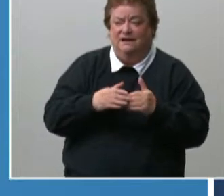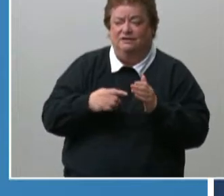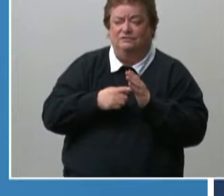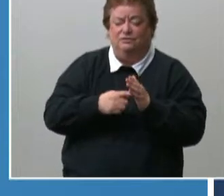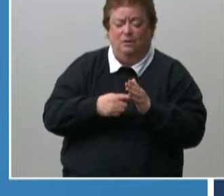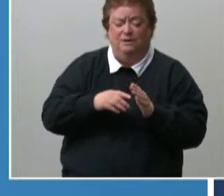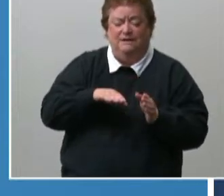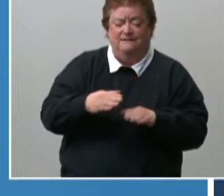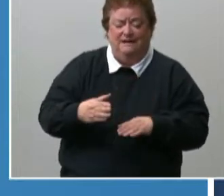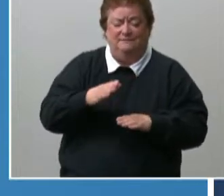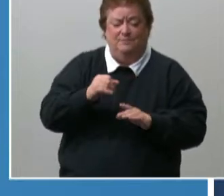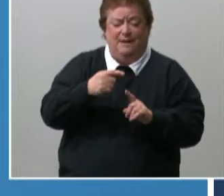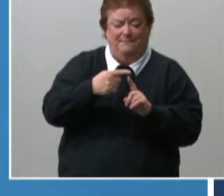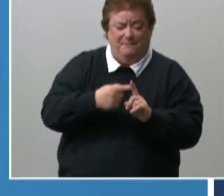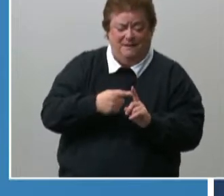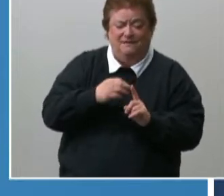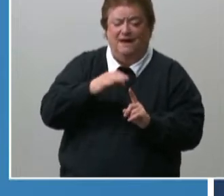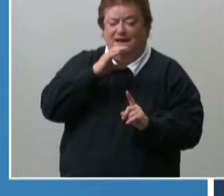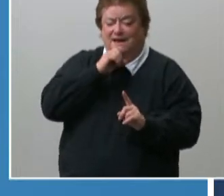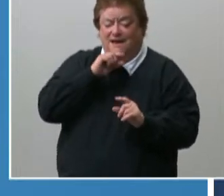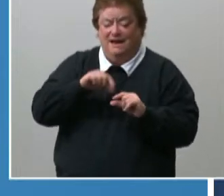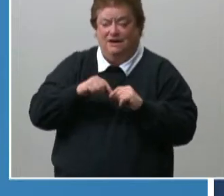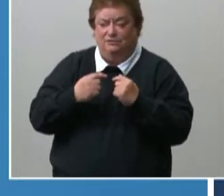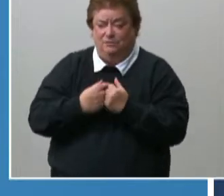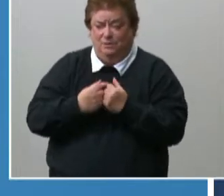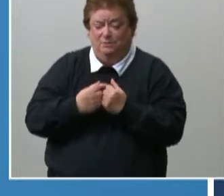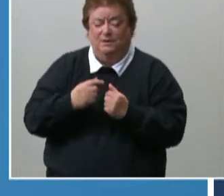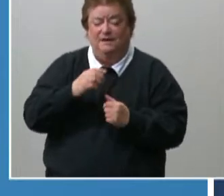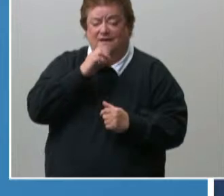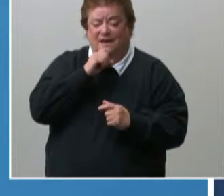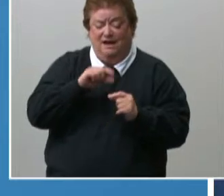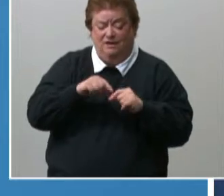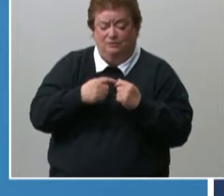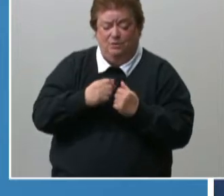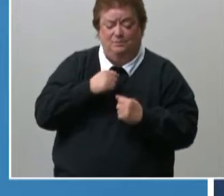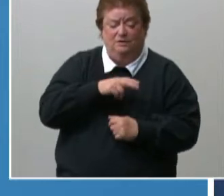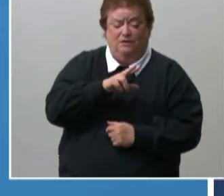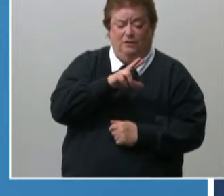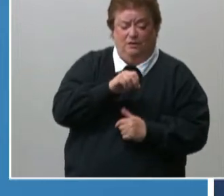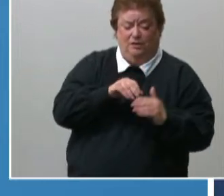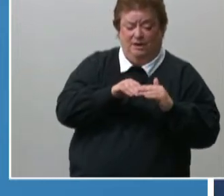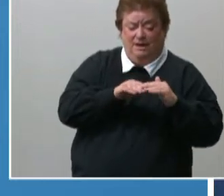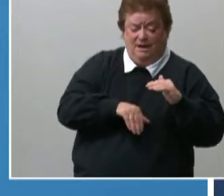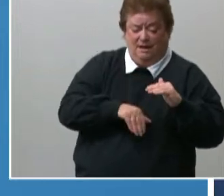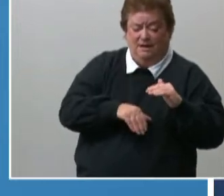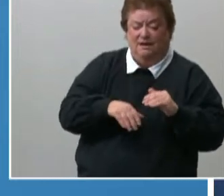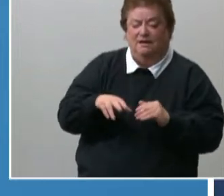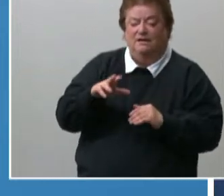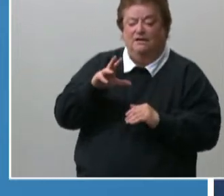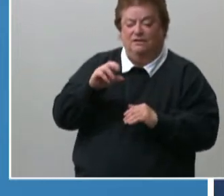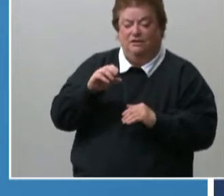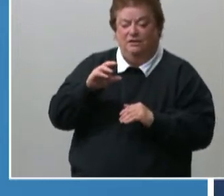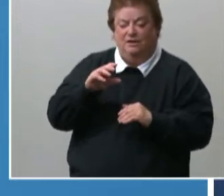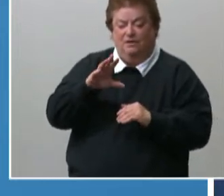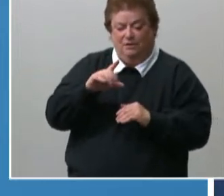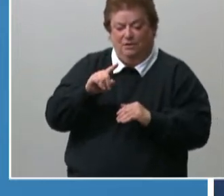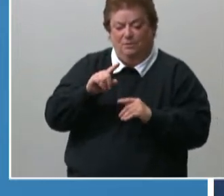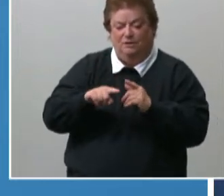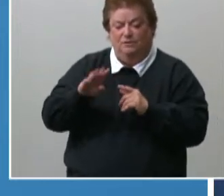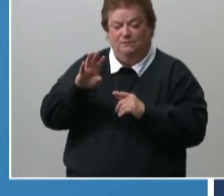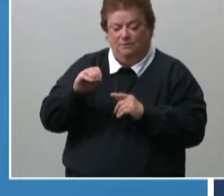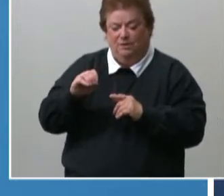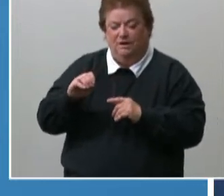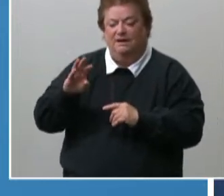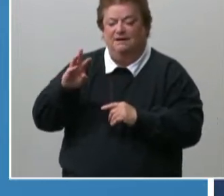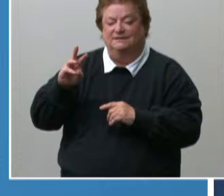by month and by age group. The age groups used in this chart are those 30 years and younger, 31 to 49 years, 50